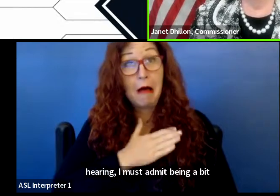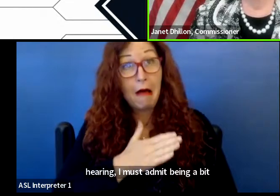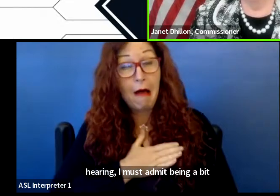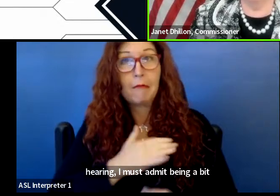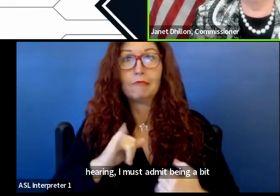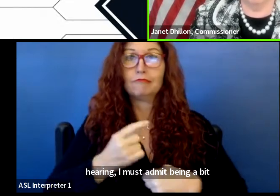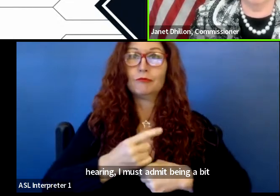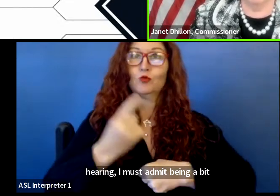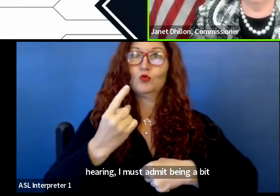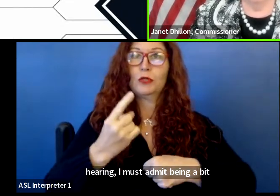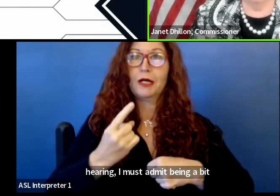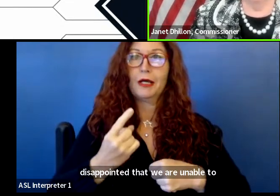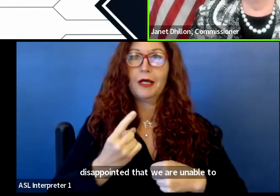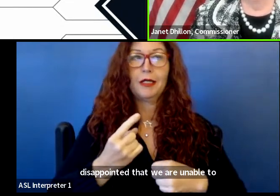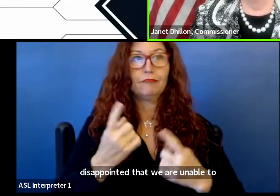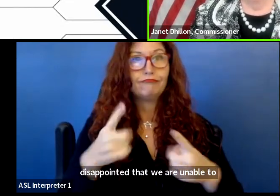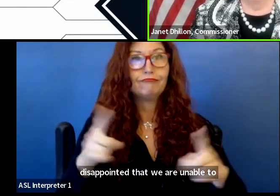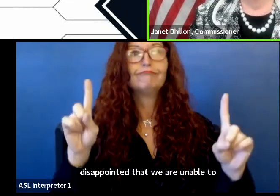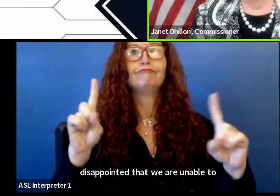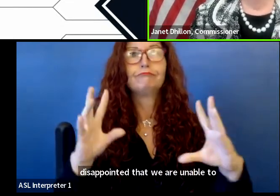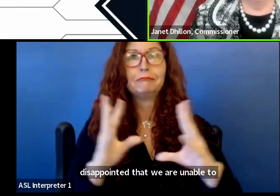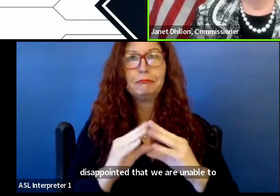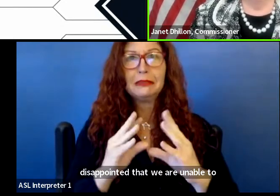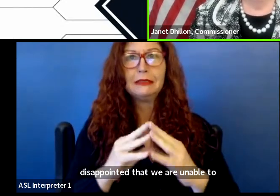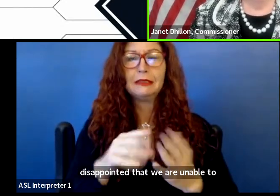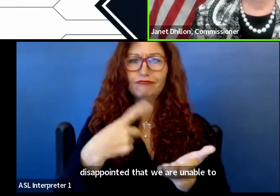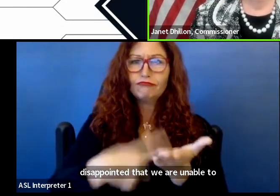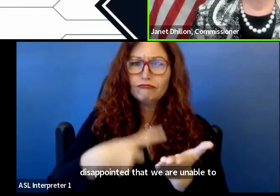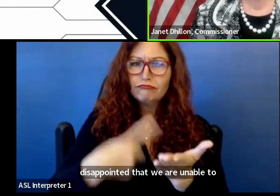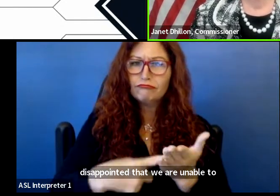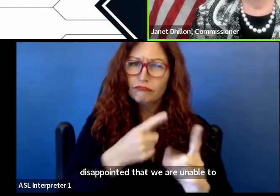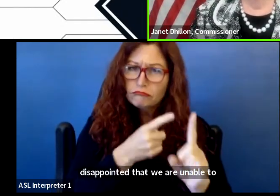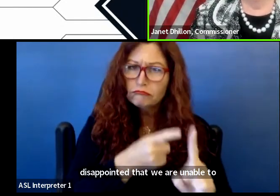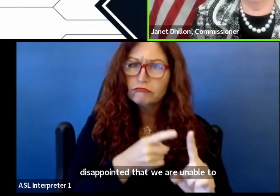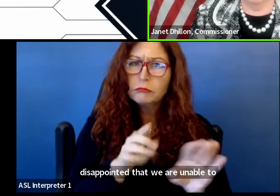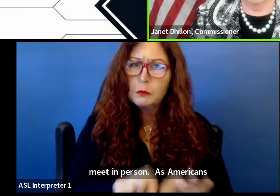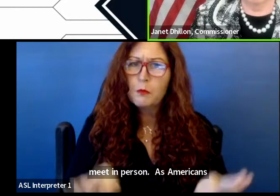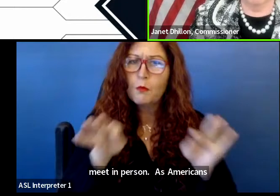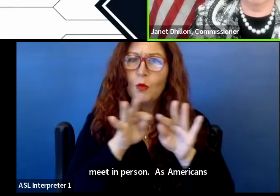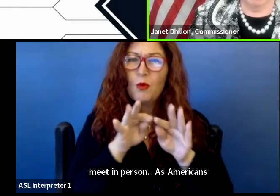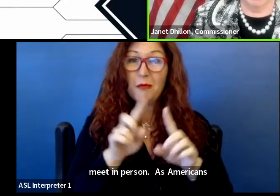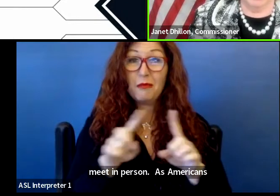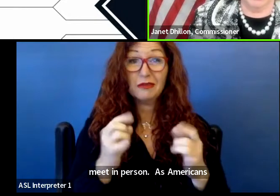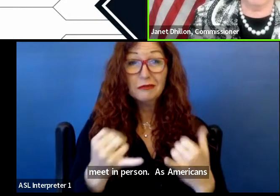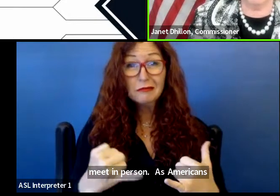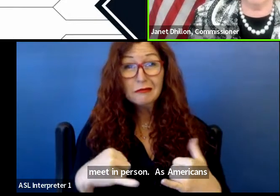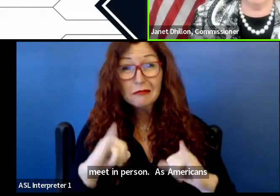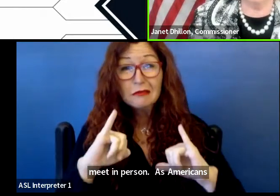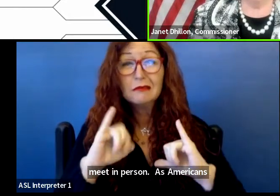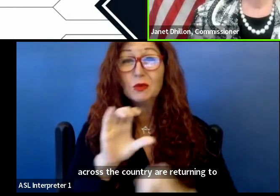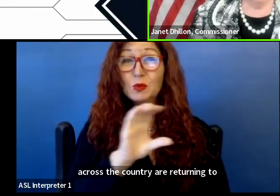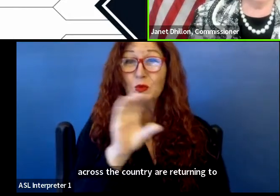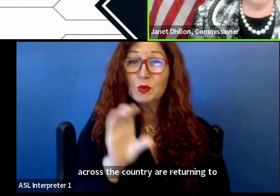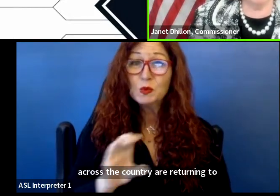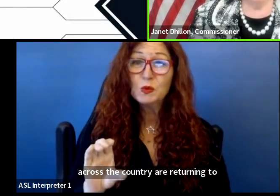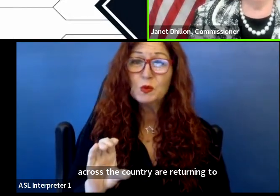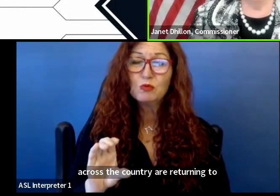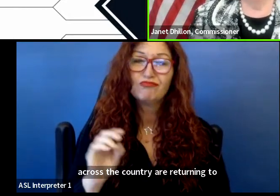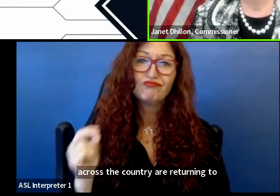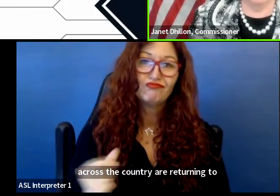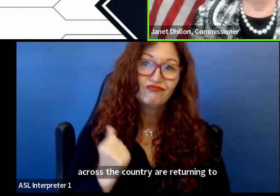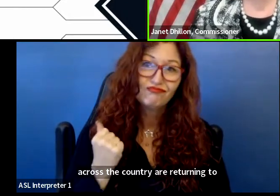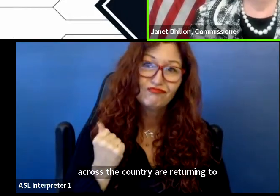unable to meet in person as americans across the country are returning to the workforce it is my